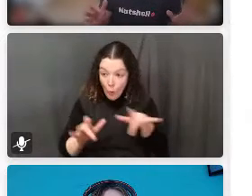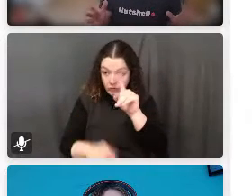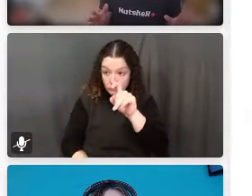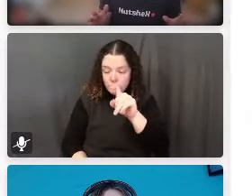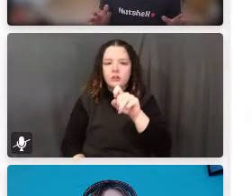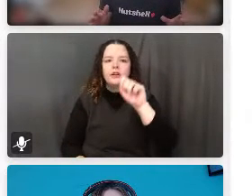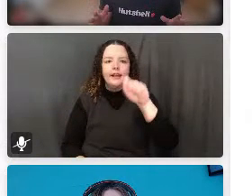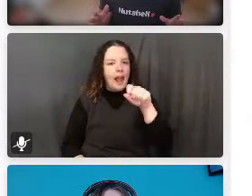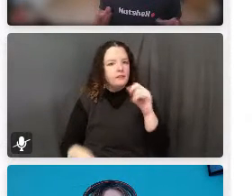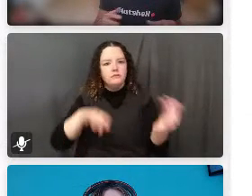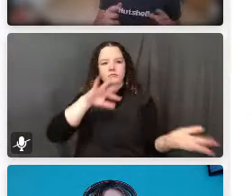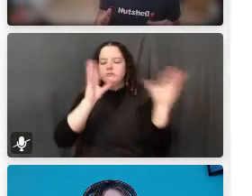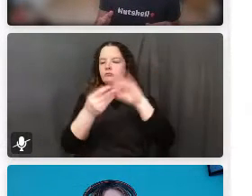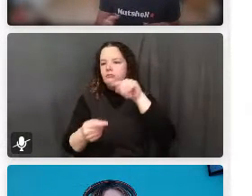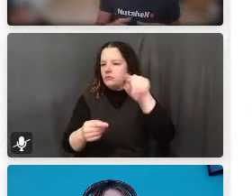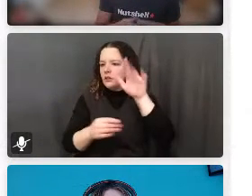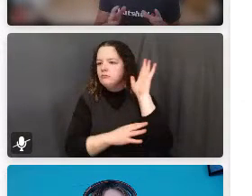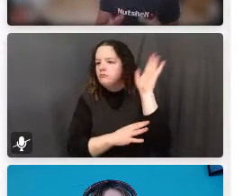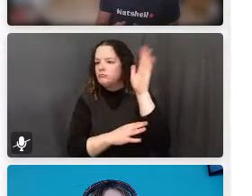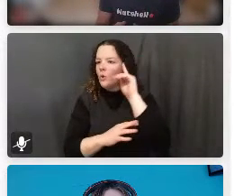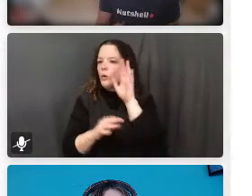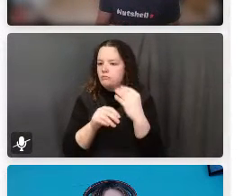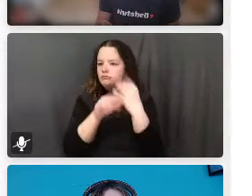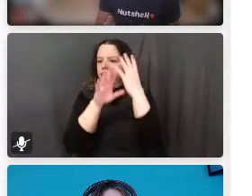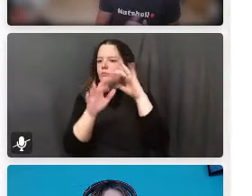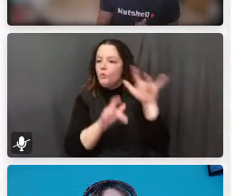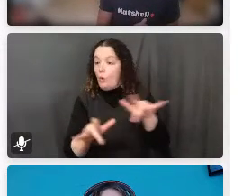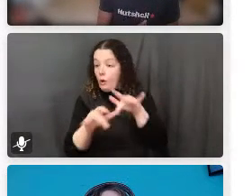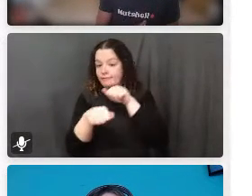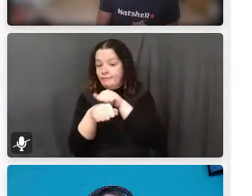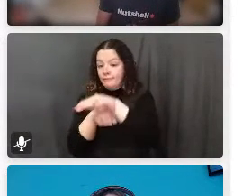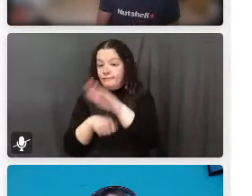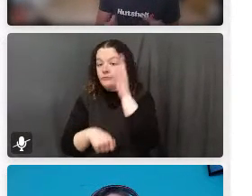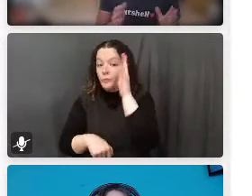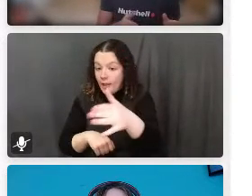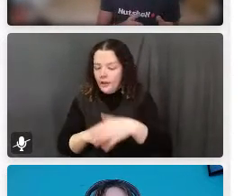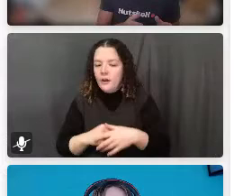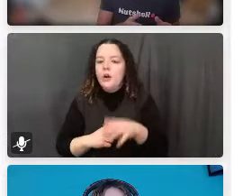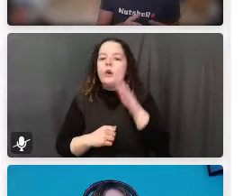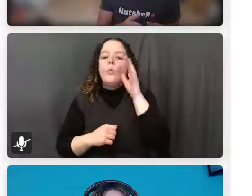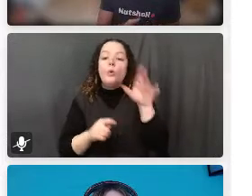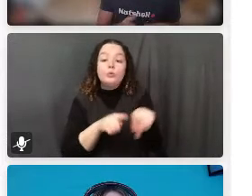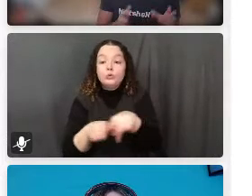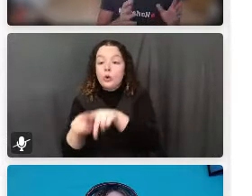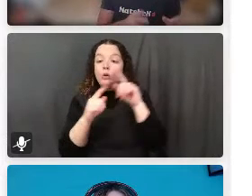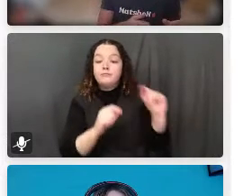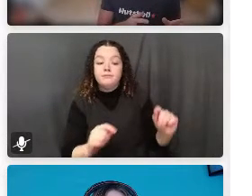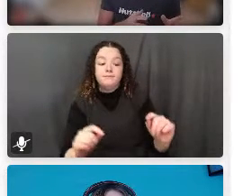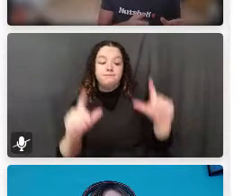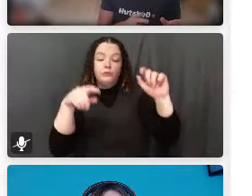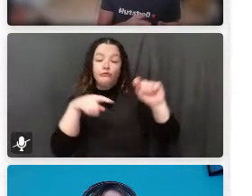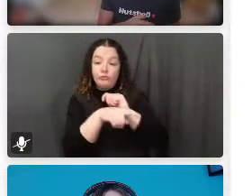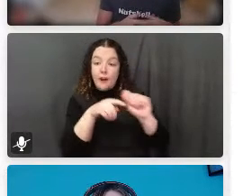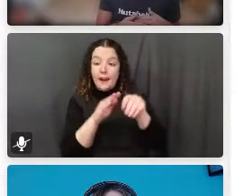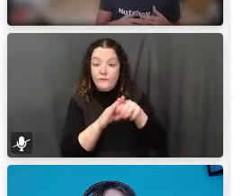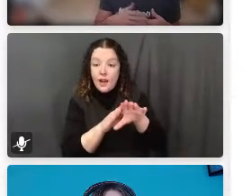this whole entire demo and webinar will be recorded and sent to you. We will also be uploading that short training video as a separate video